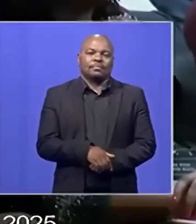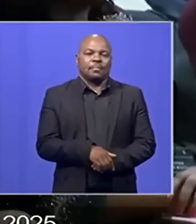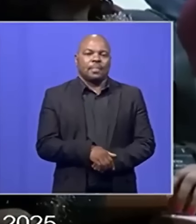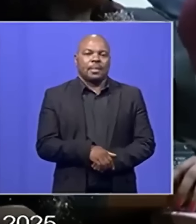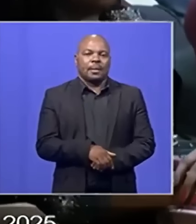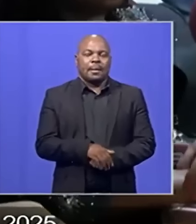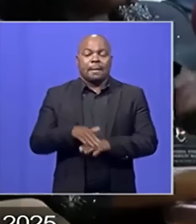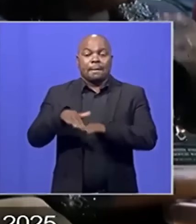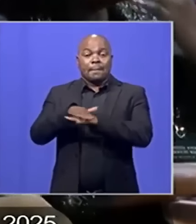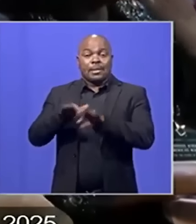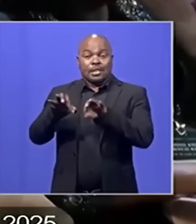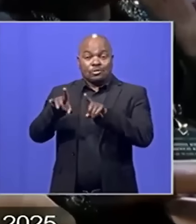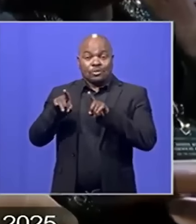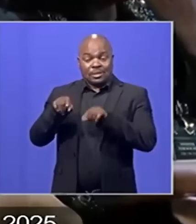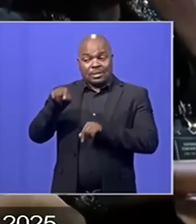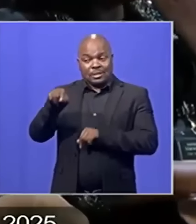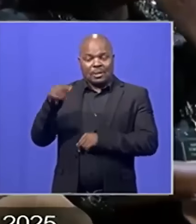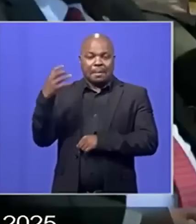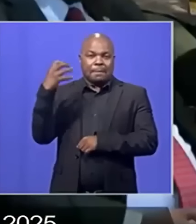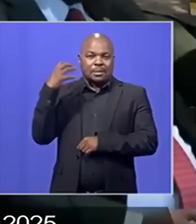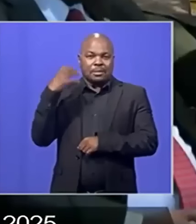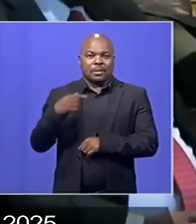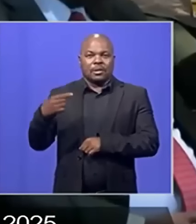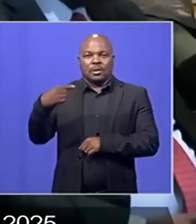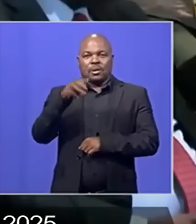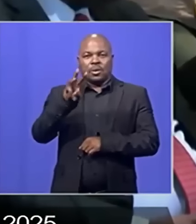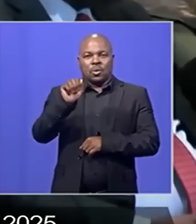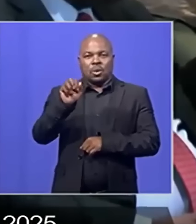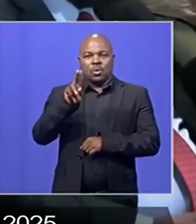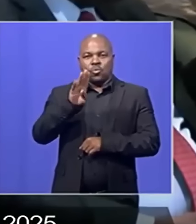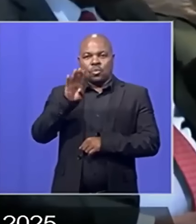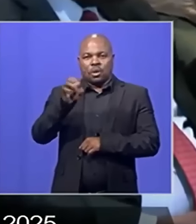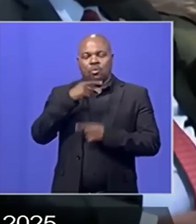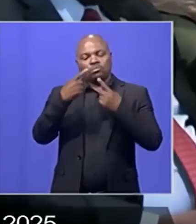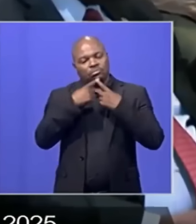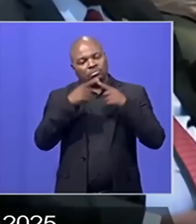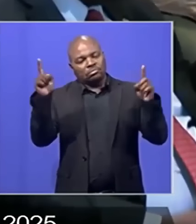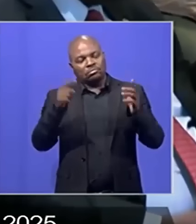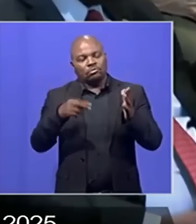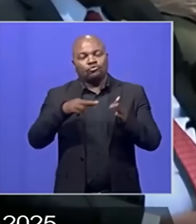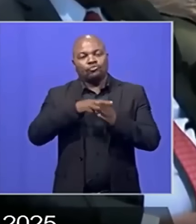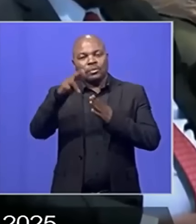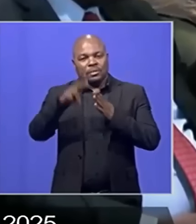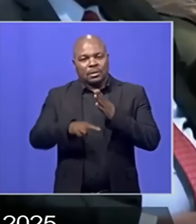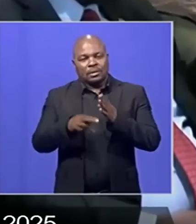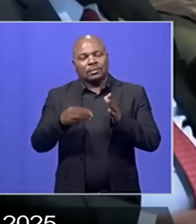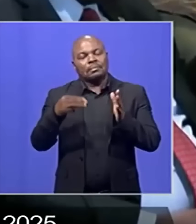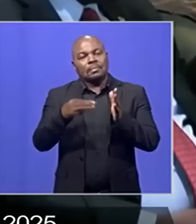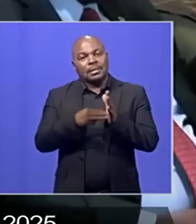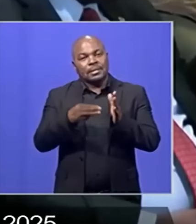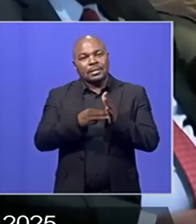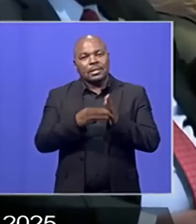Tona ya thuto ya motheo ka nageng Siviwe Kwagube o fetša go tsebagatša dipoelo tša marematlou tša ngwaga wa 2025 re tlo tshelela